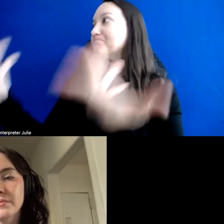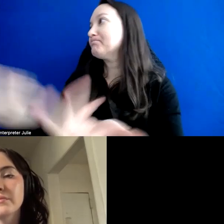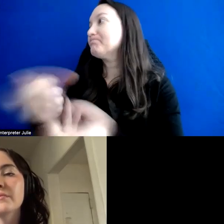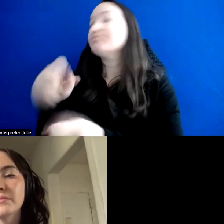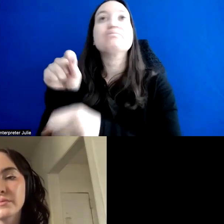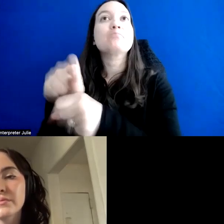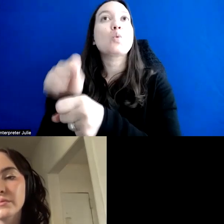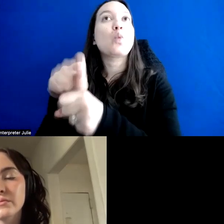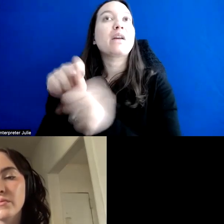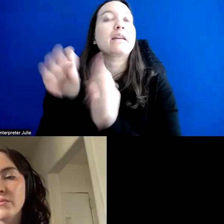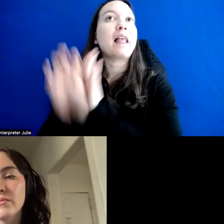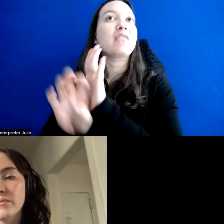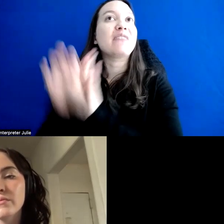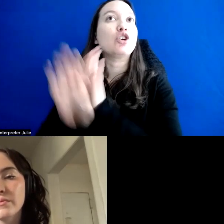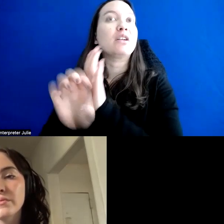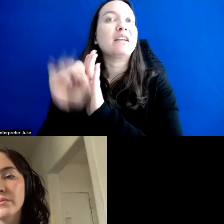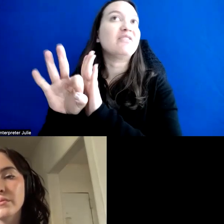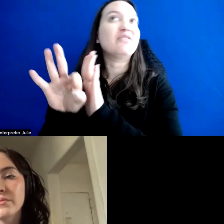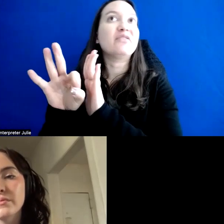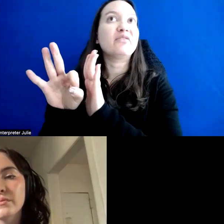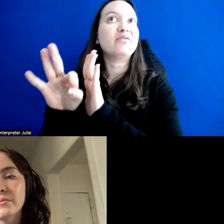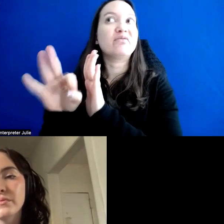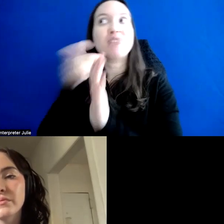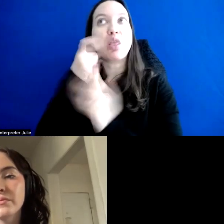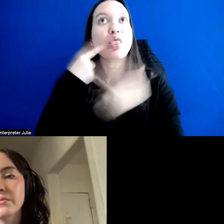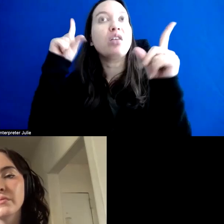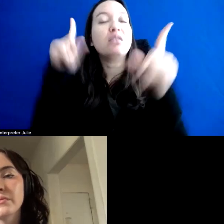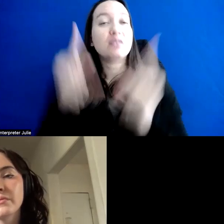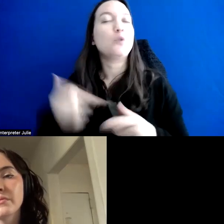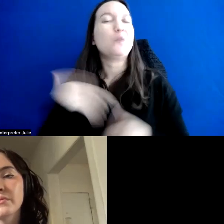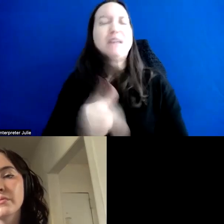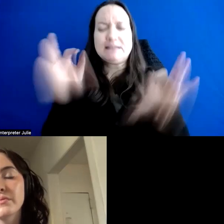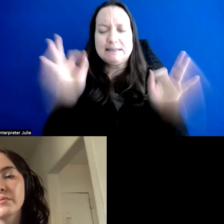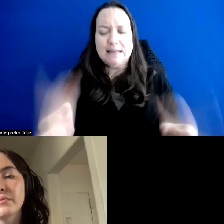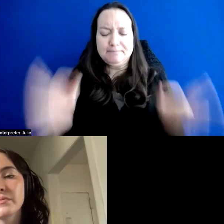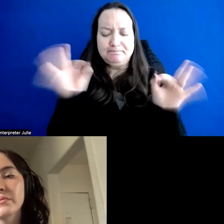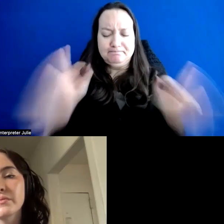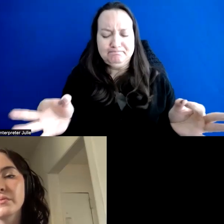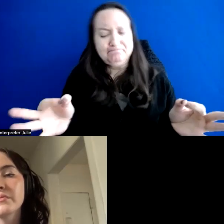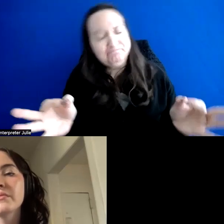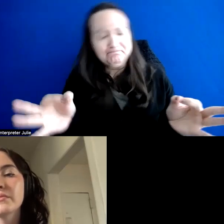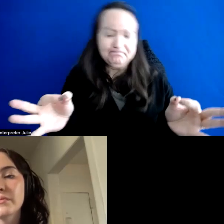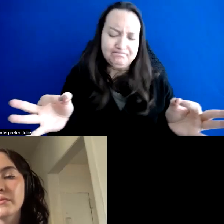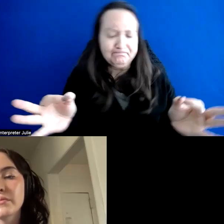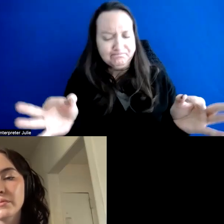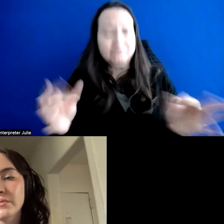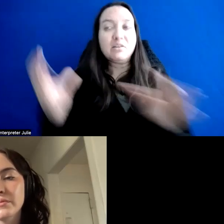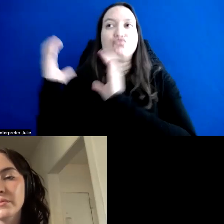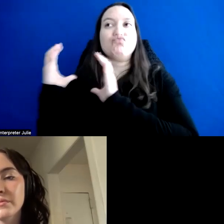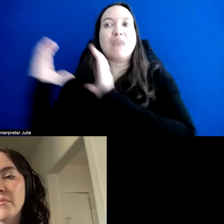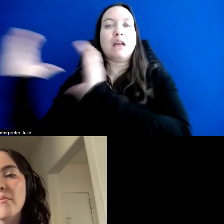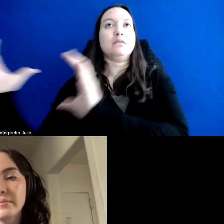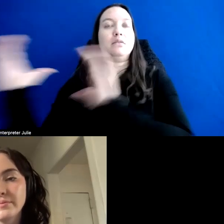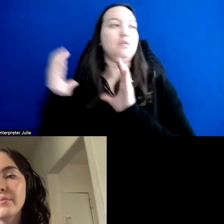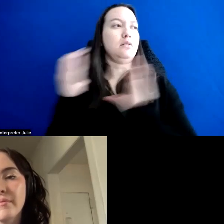the lifts, should the lifts back up. We have to endlessly make decisions in which we delegate responsibility